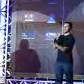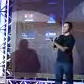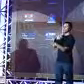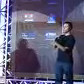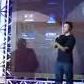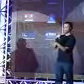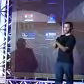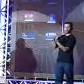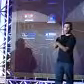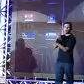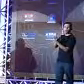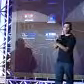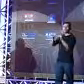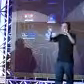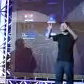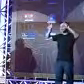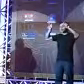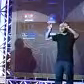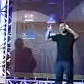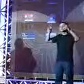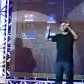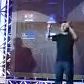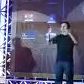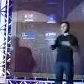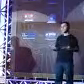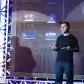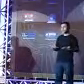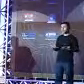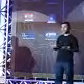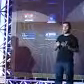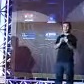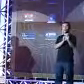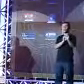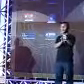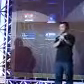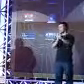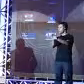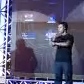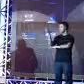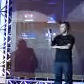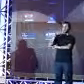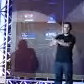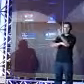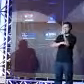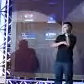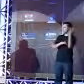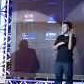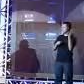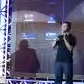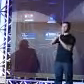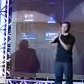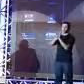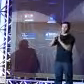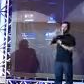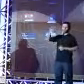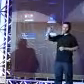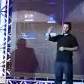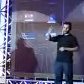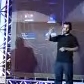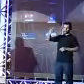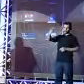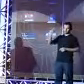called Environmental Education in the 21st Century highlights the problem. It says